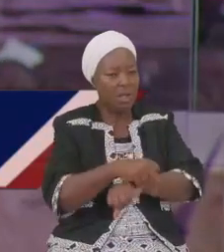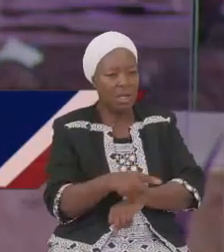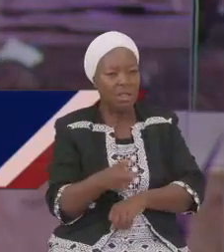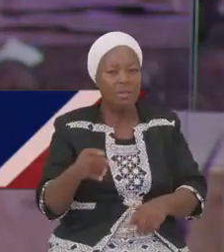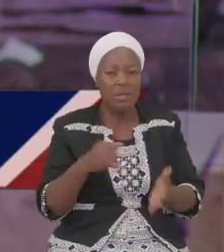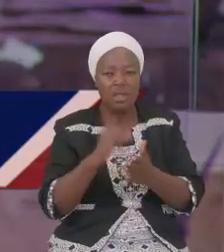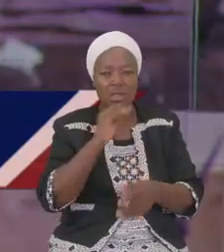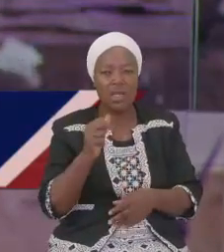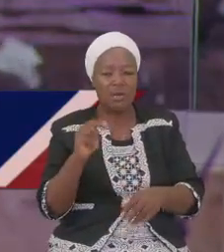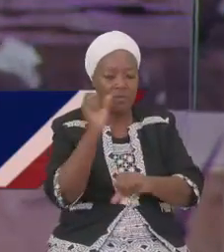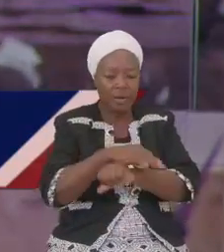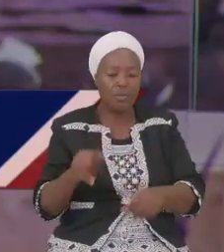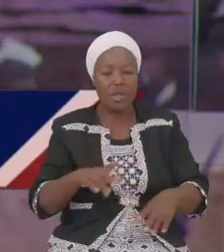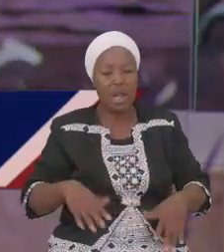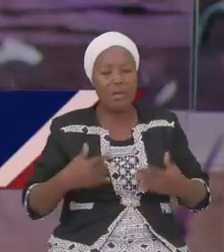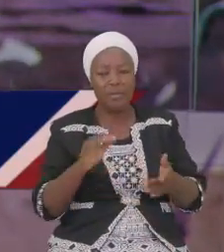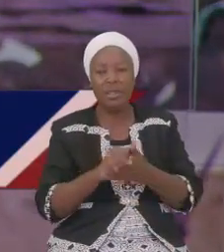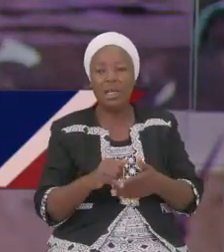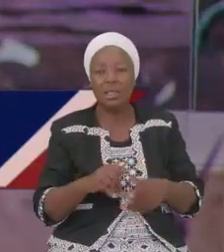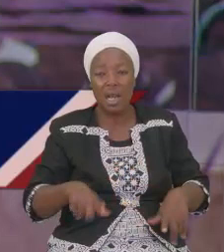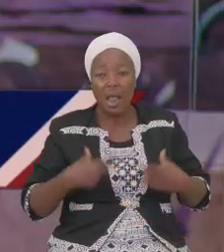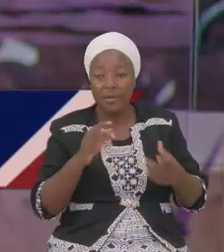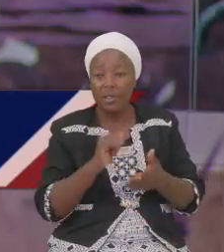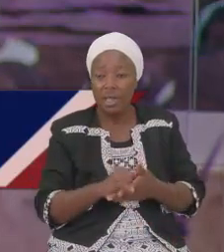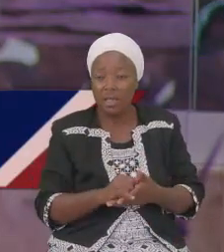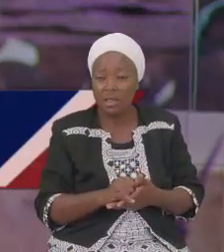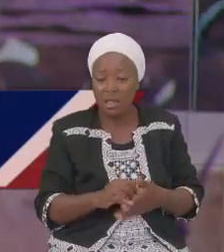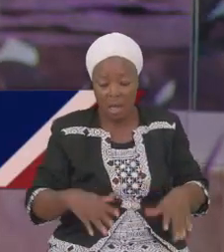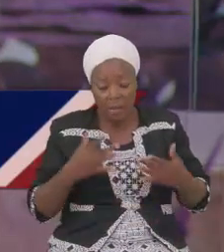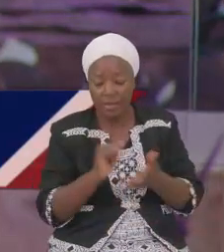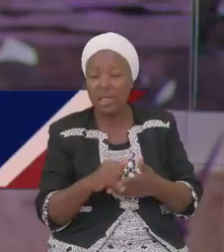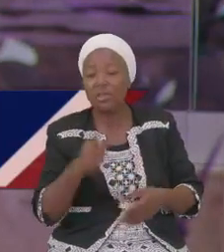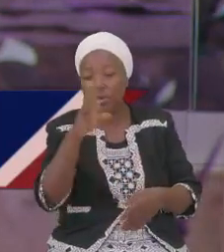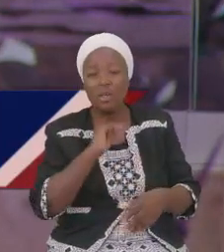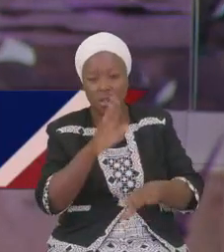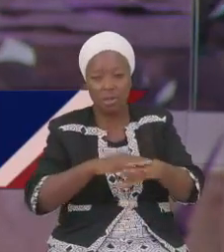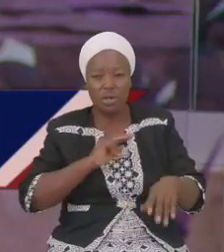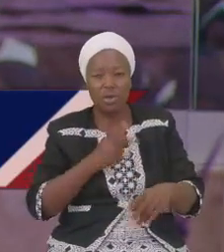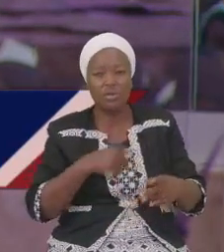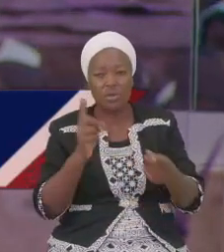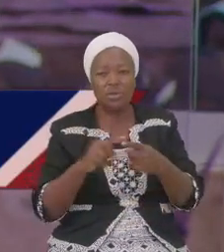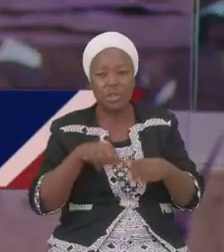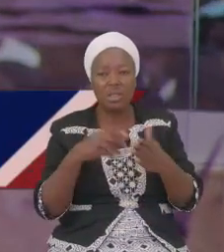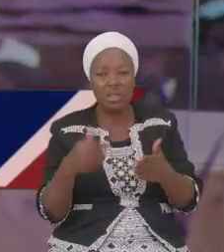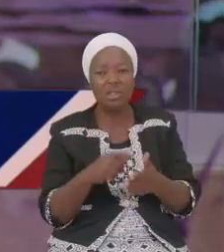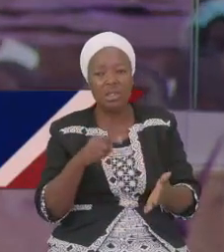overcoming life that God is calling us to in the new year. It is a life